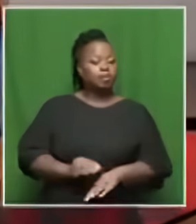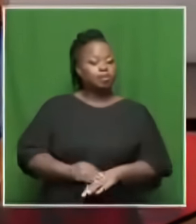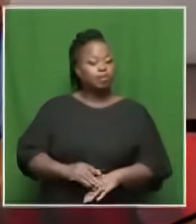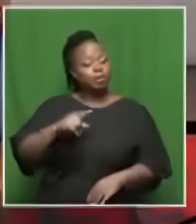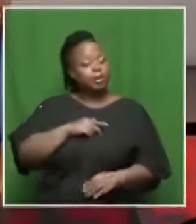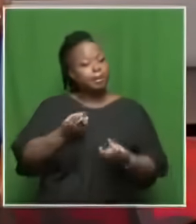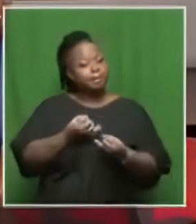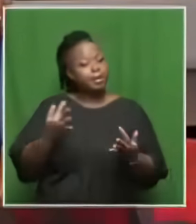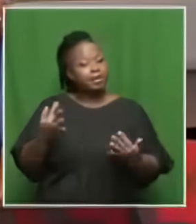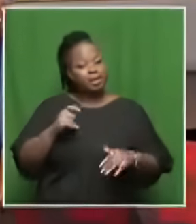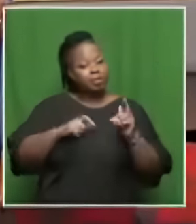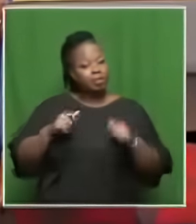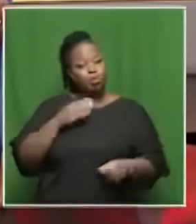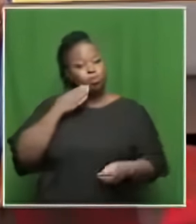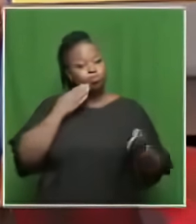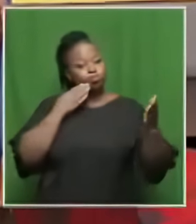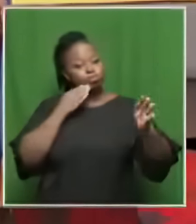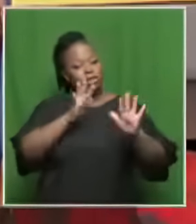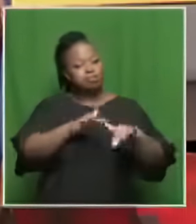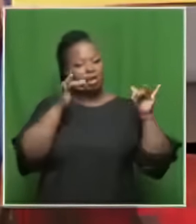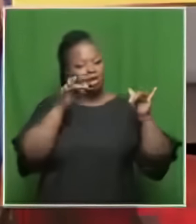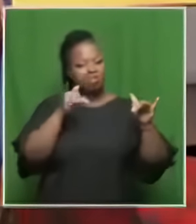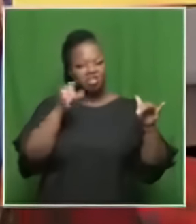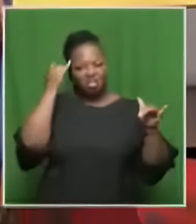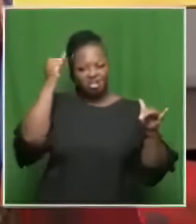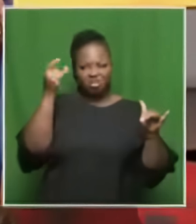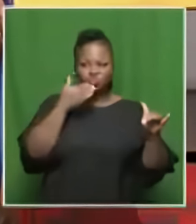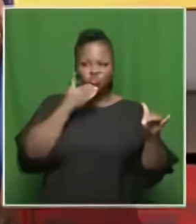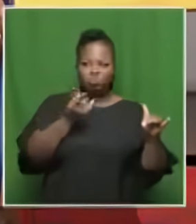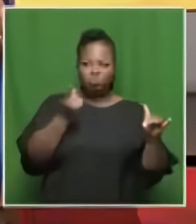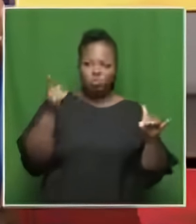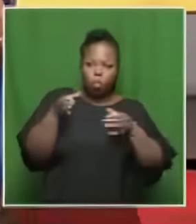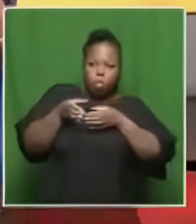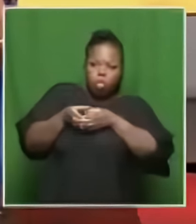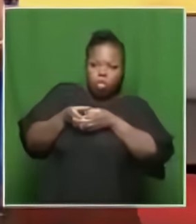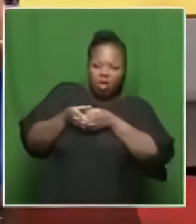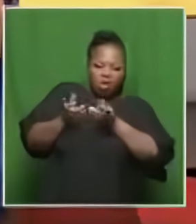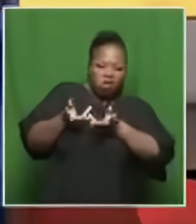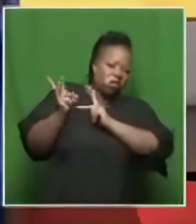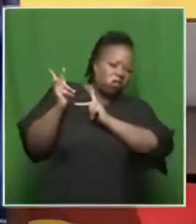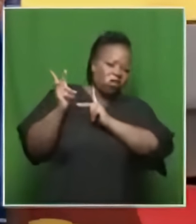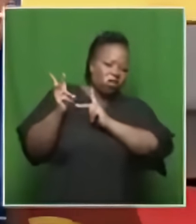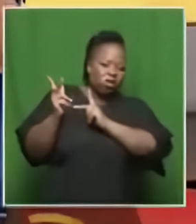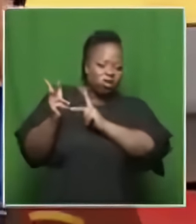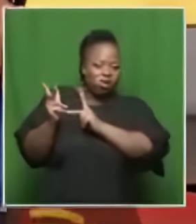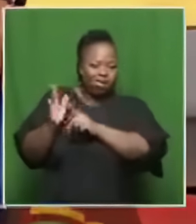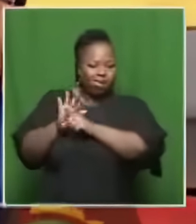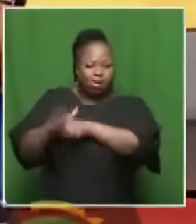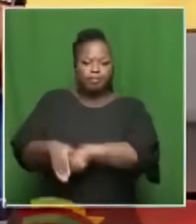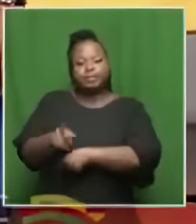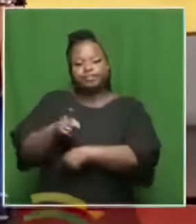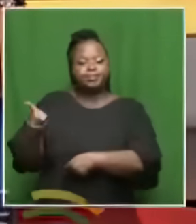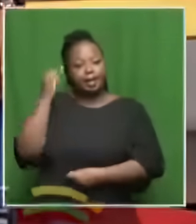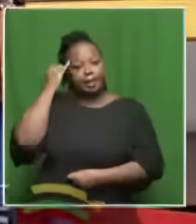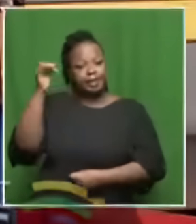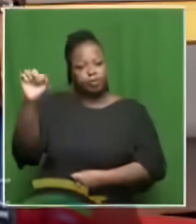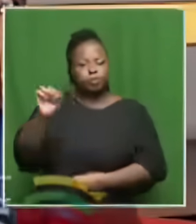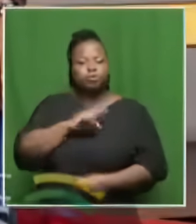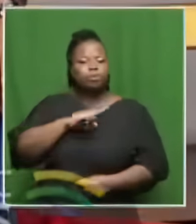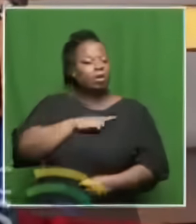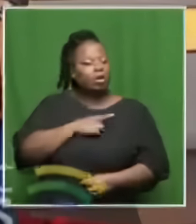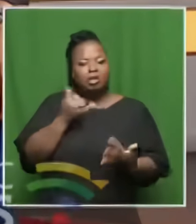in Parliament suppress the ideas of those who do not have numbers. For instance, in these processes we're talking about,